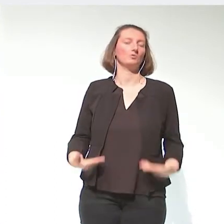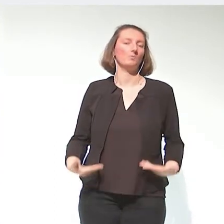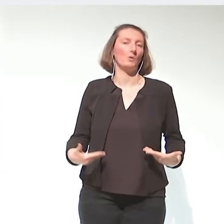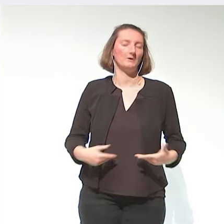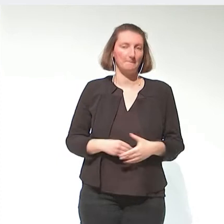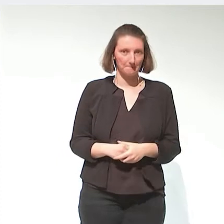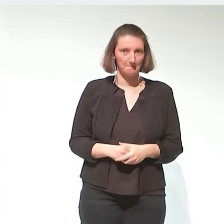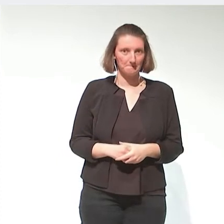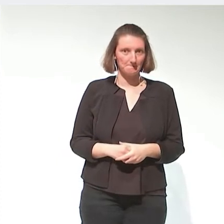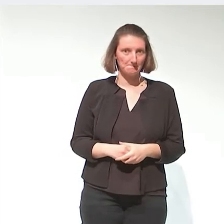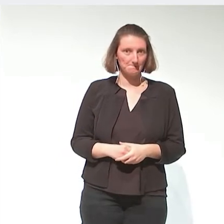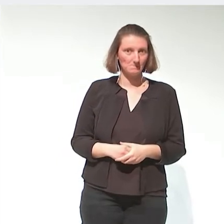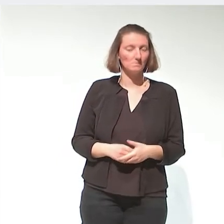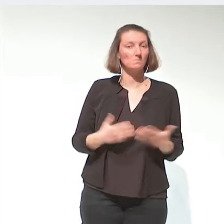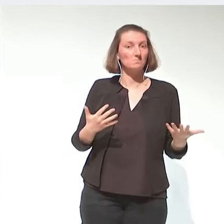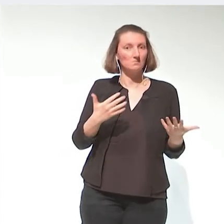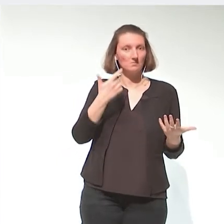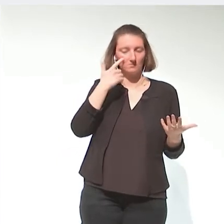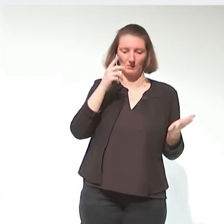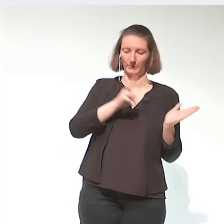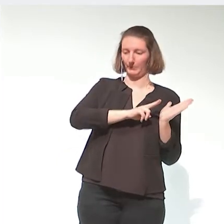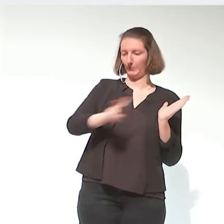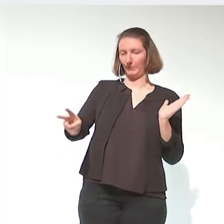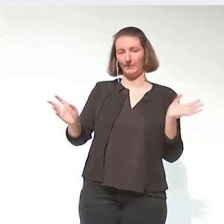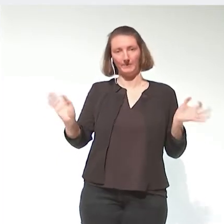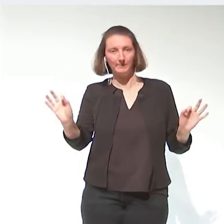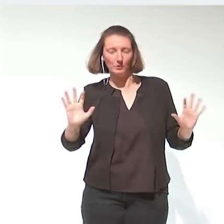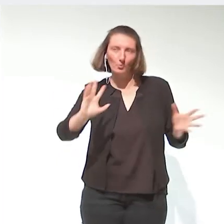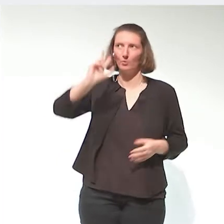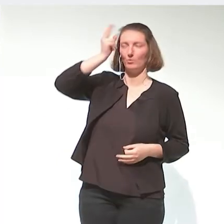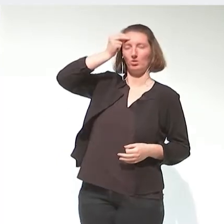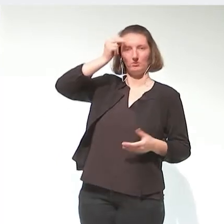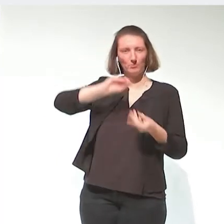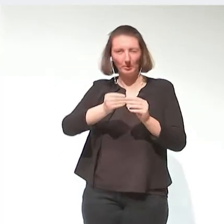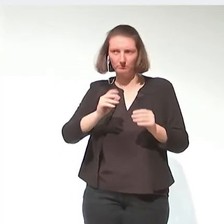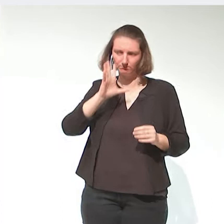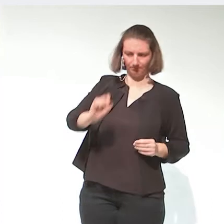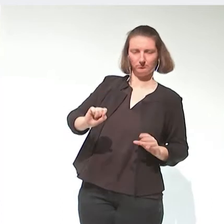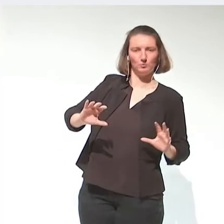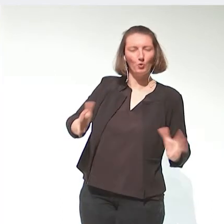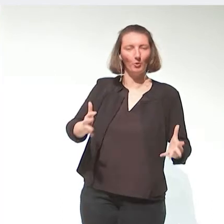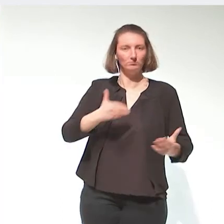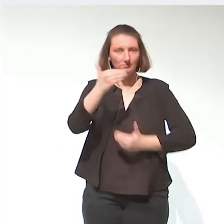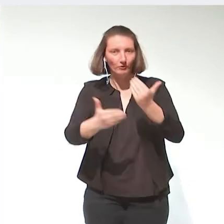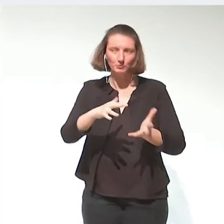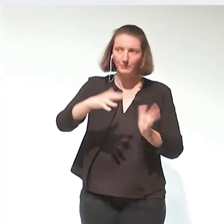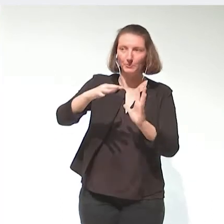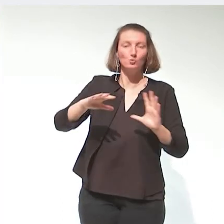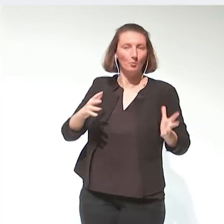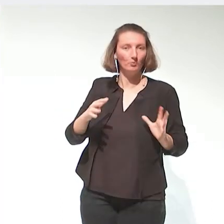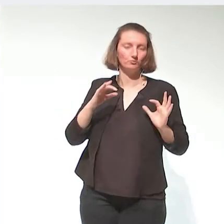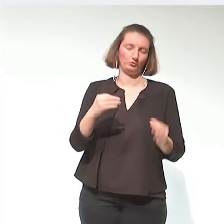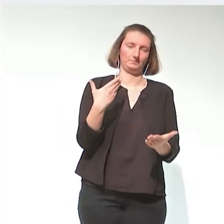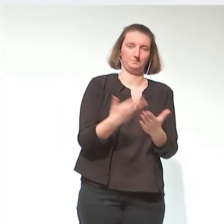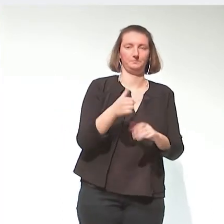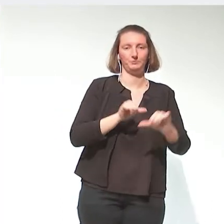not understand the problem. We do not have the cure how to go forward. So monitoring and control system is one